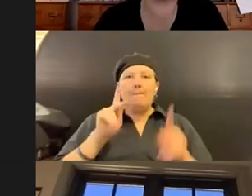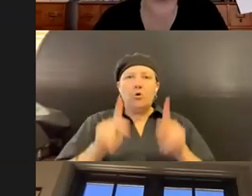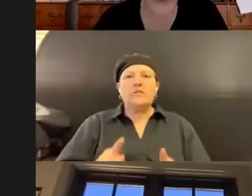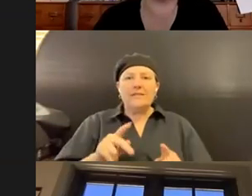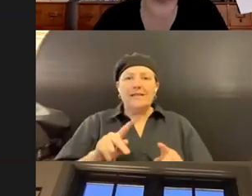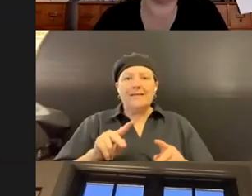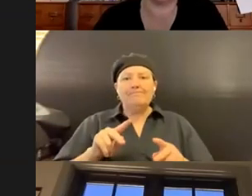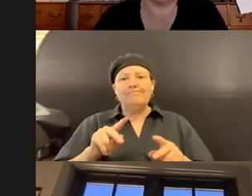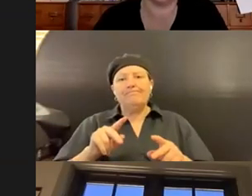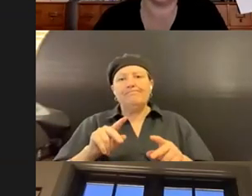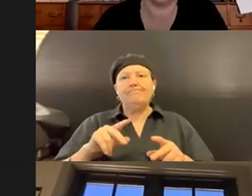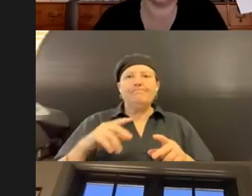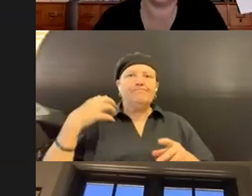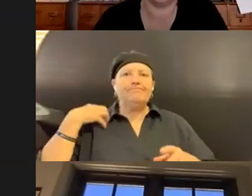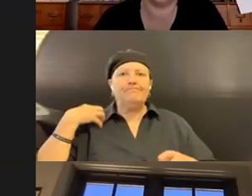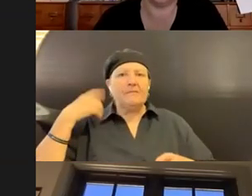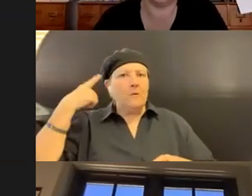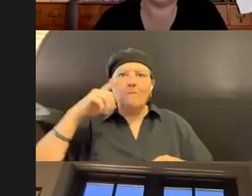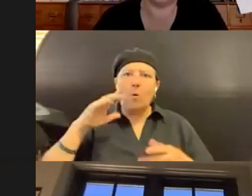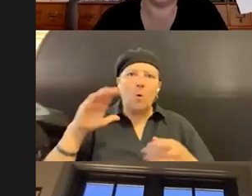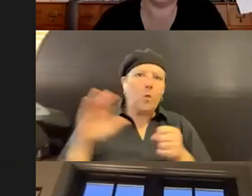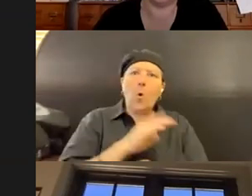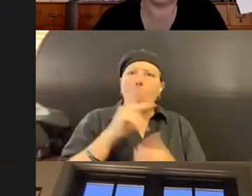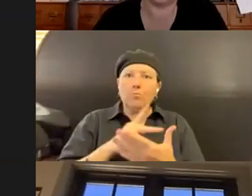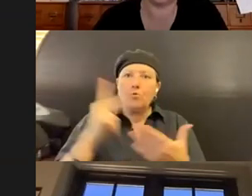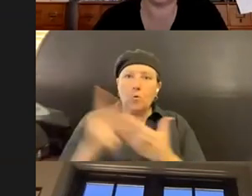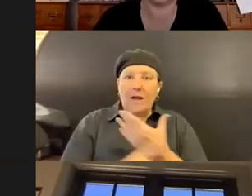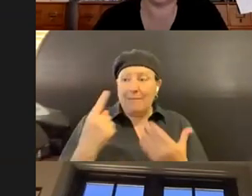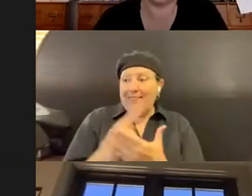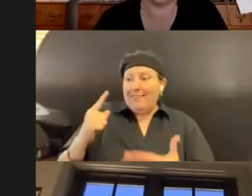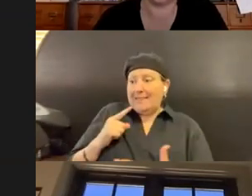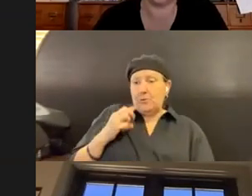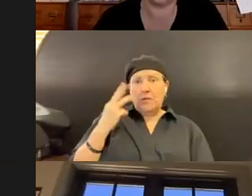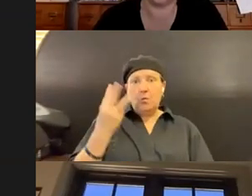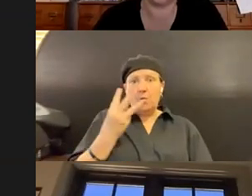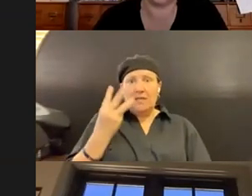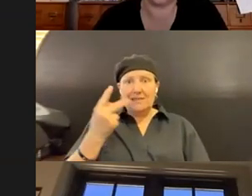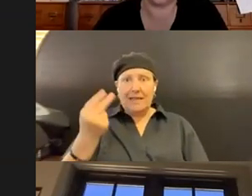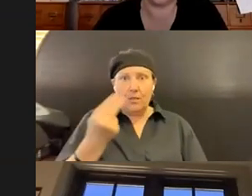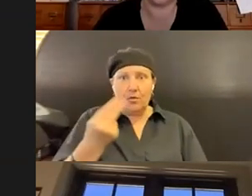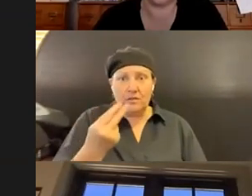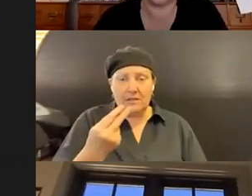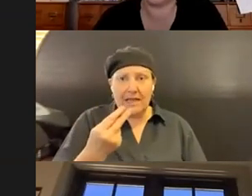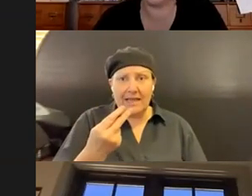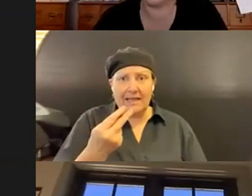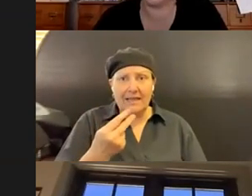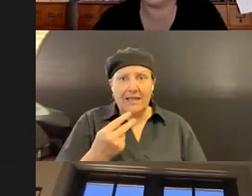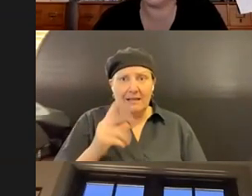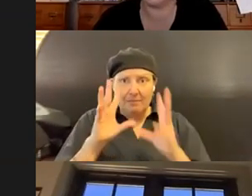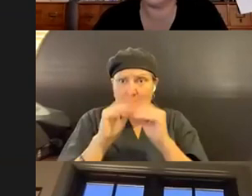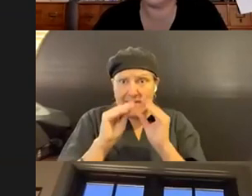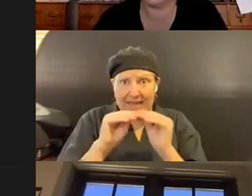attended a meeting last week on Wednesday and Thursday. Unfortunately, that meeting, the district still did not